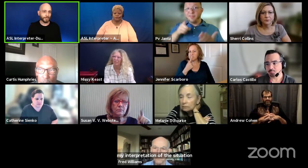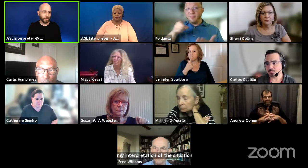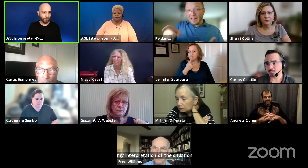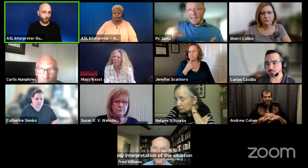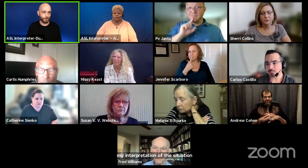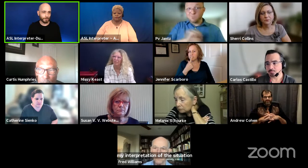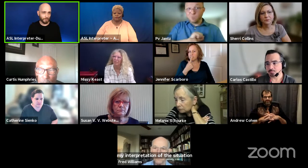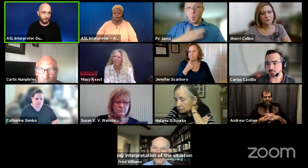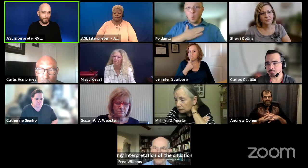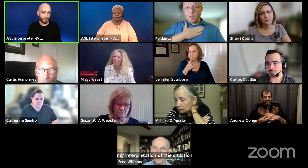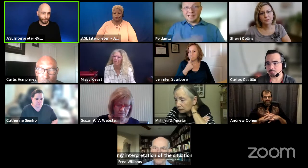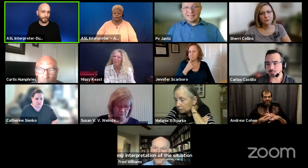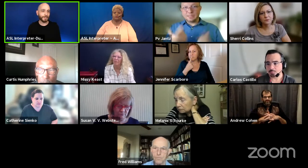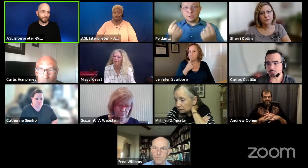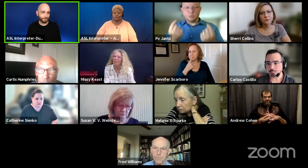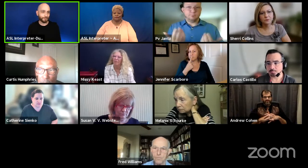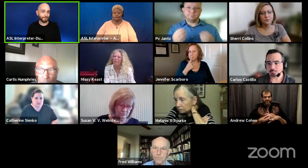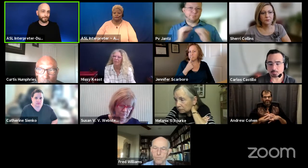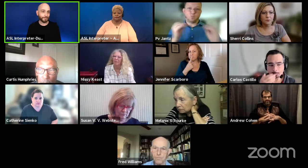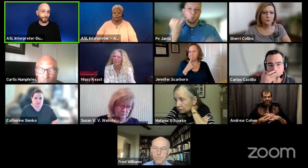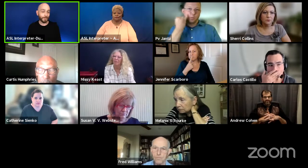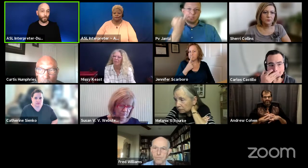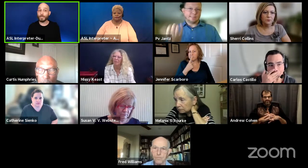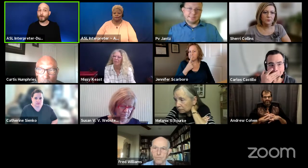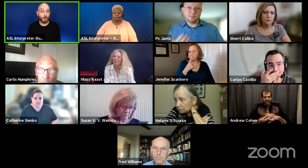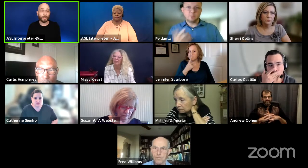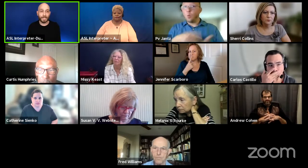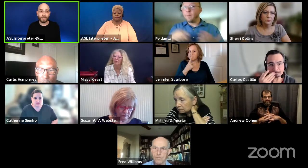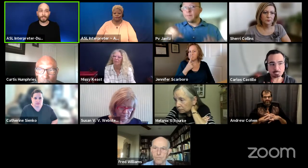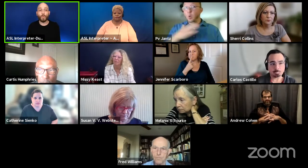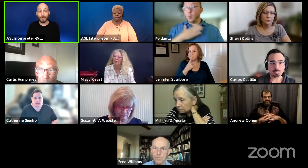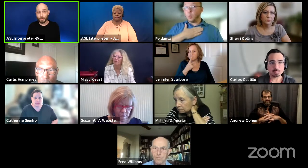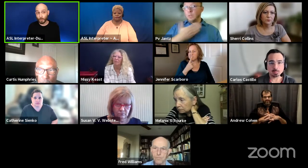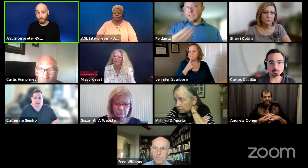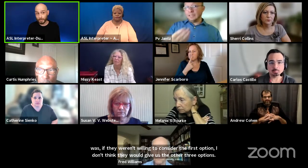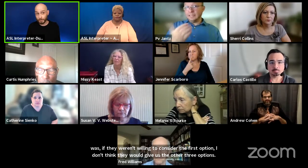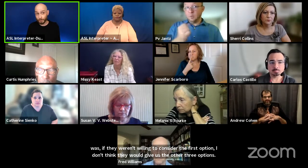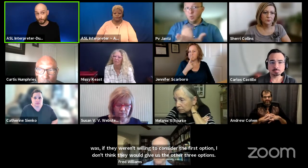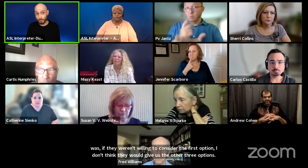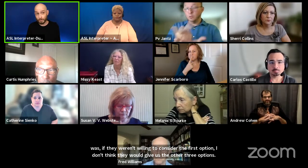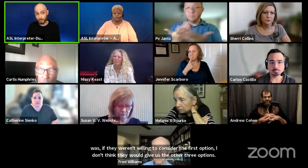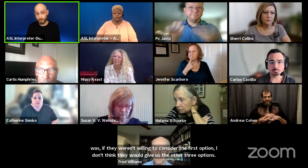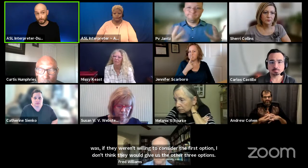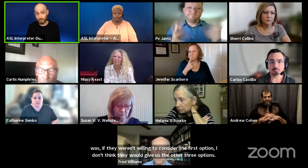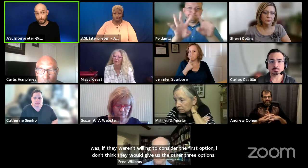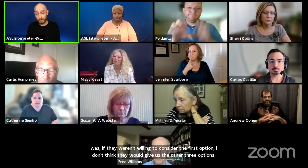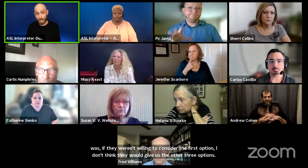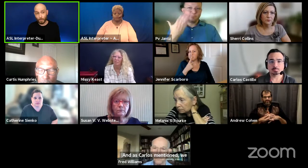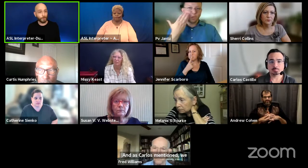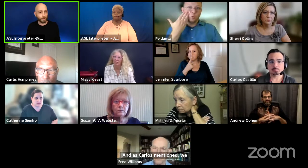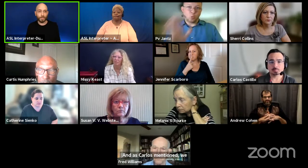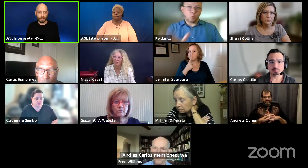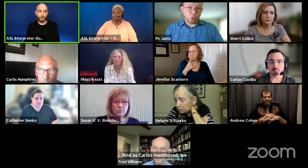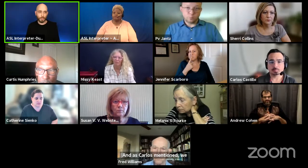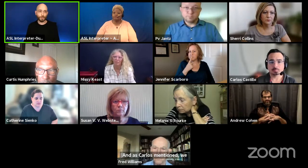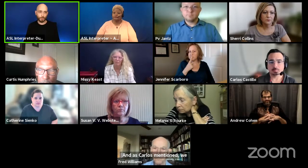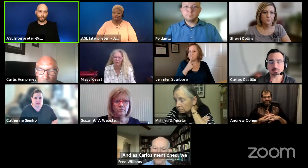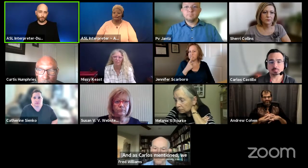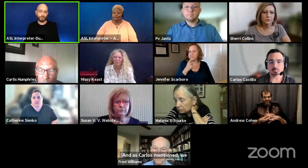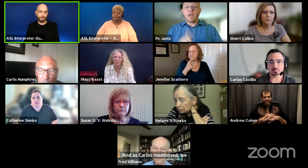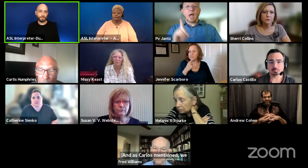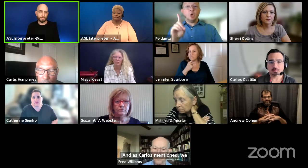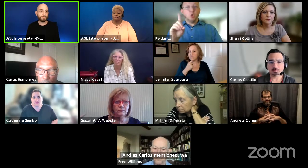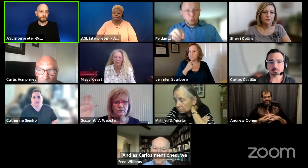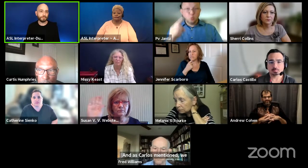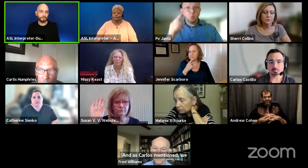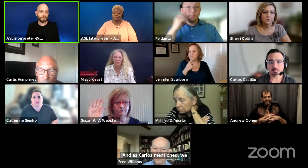And as Carlos mentioned, we don't know exactly what they're willing to do, and we don't know what they're willing to